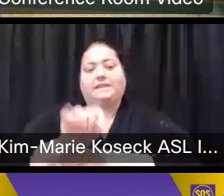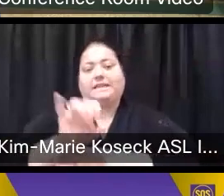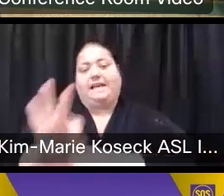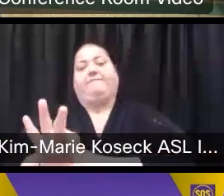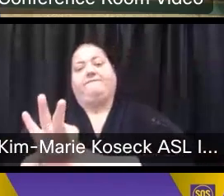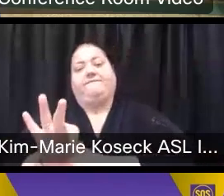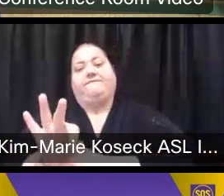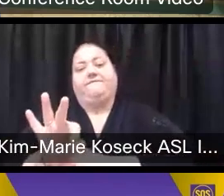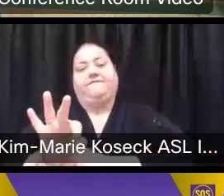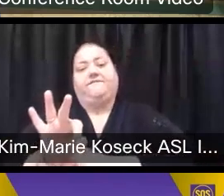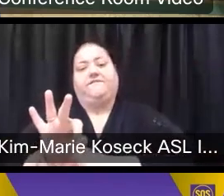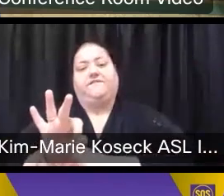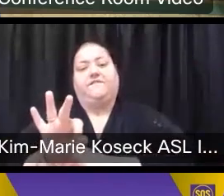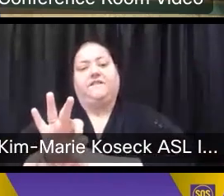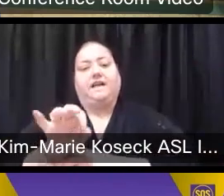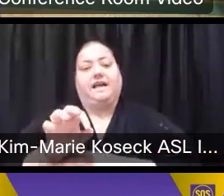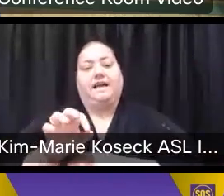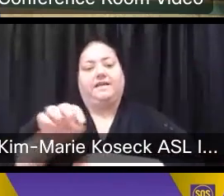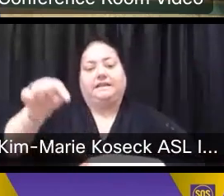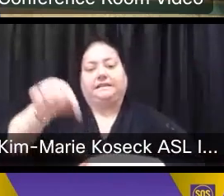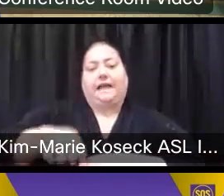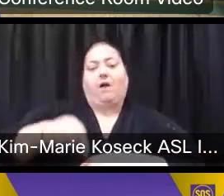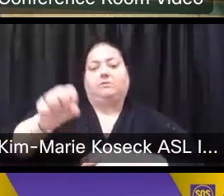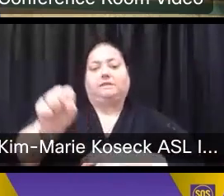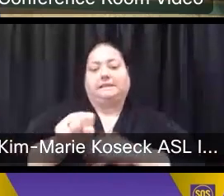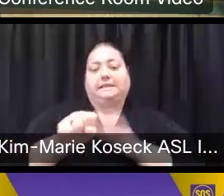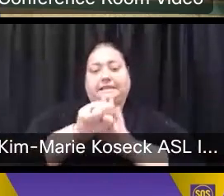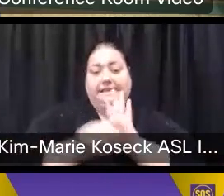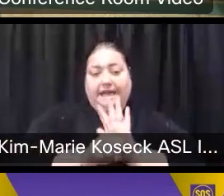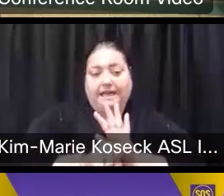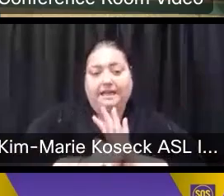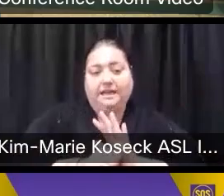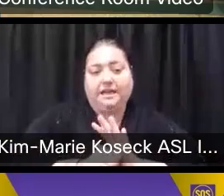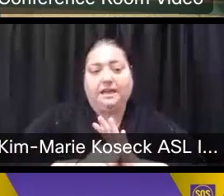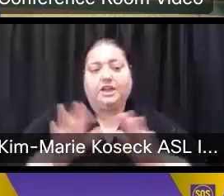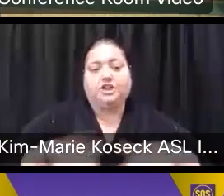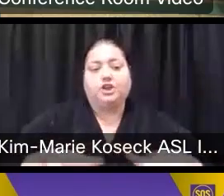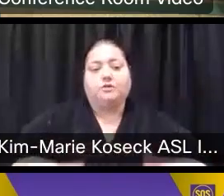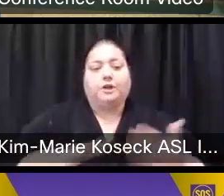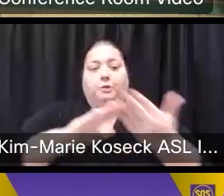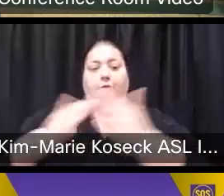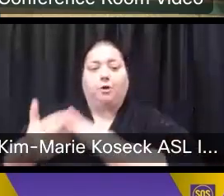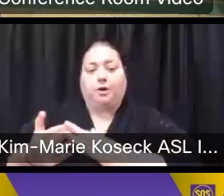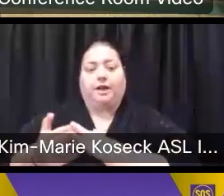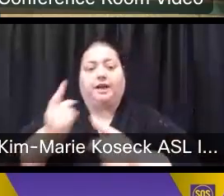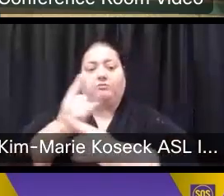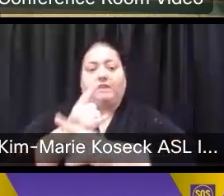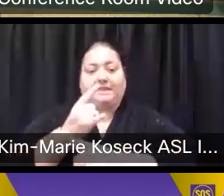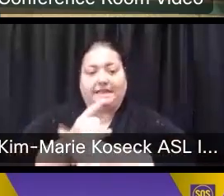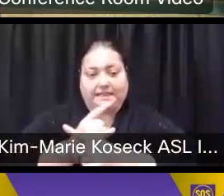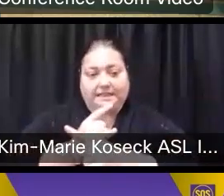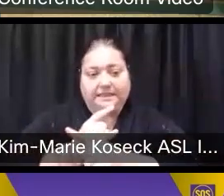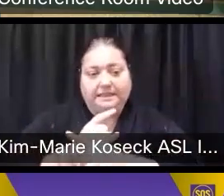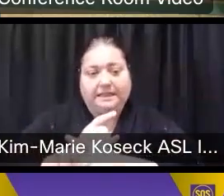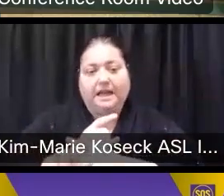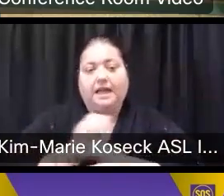RTF in the downstate area, as well as children's community residence. And also, this